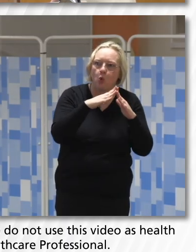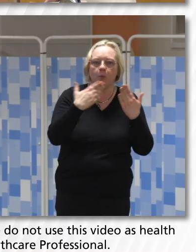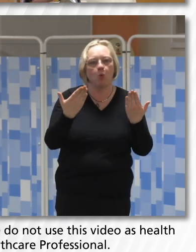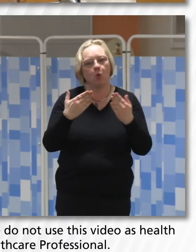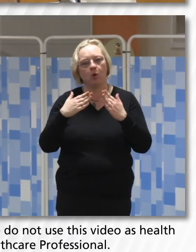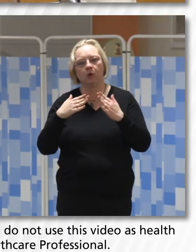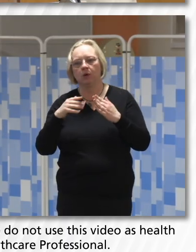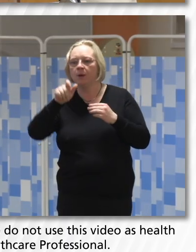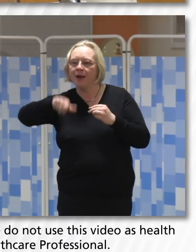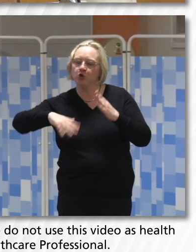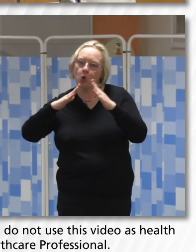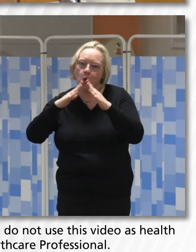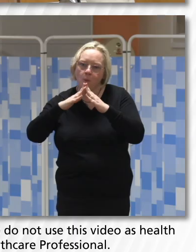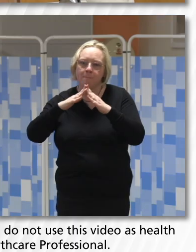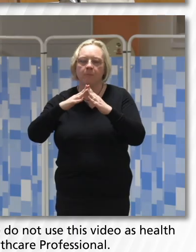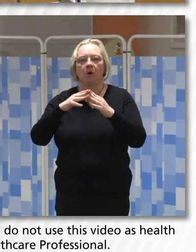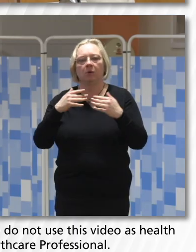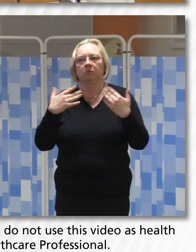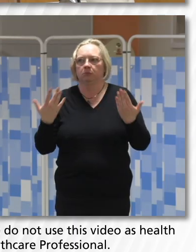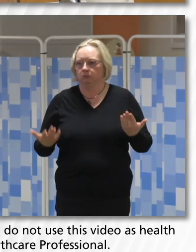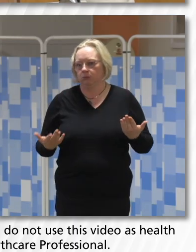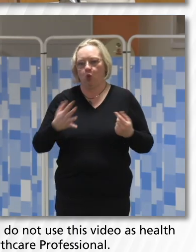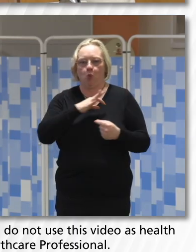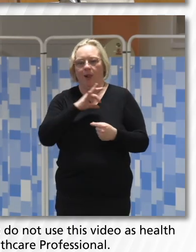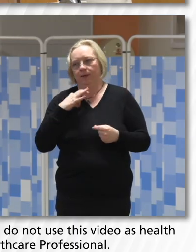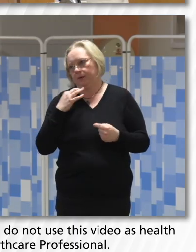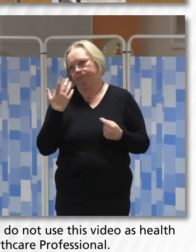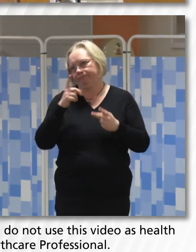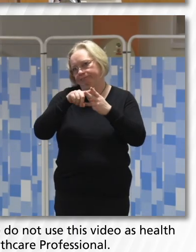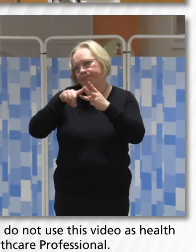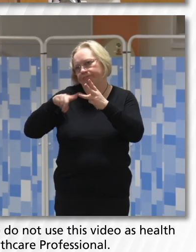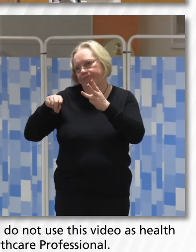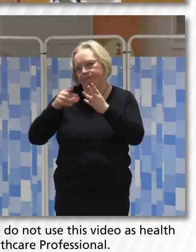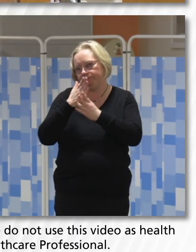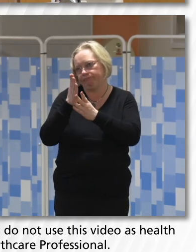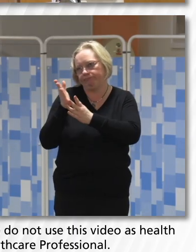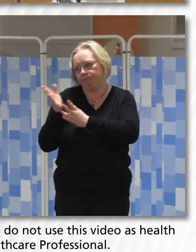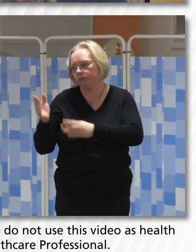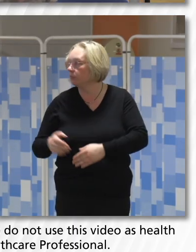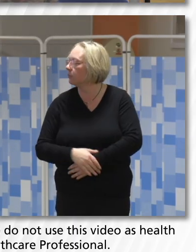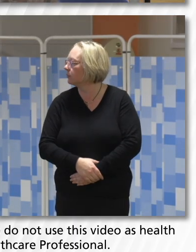the MDT, and we can do it in our clinic settings.